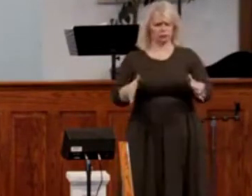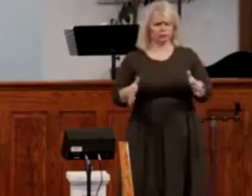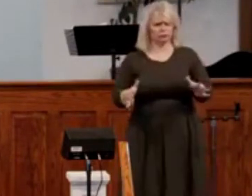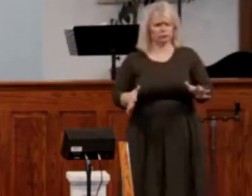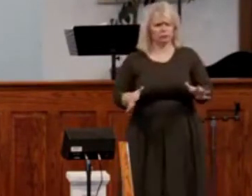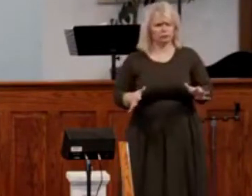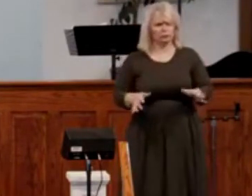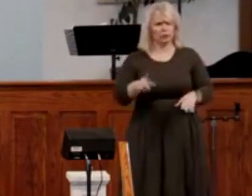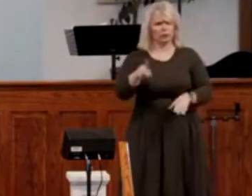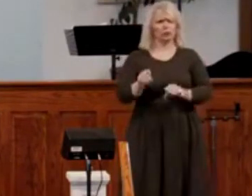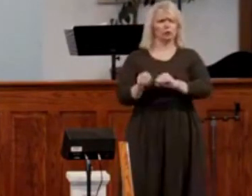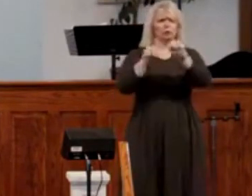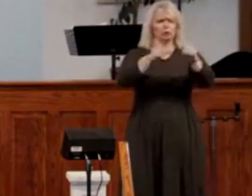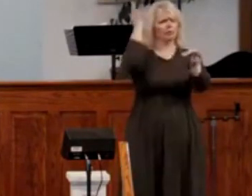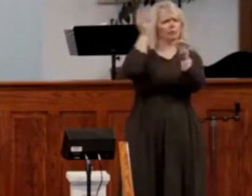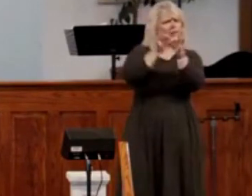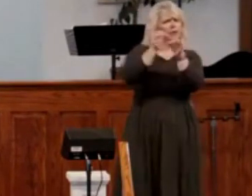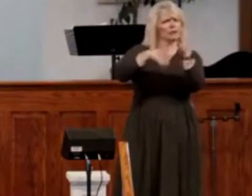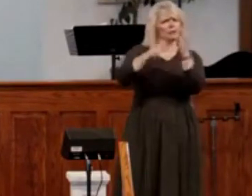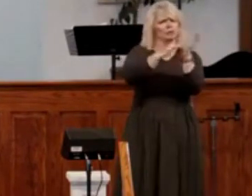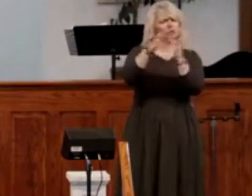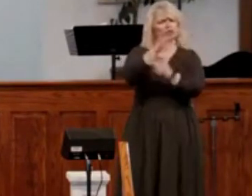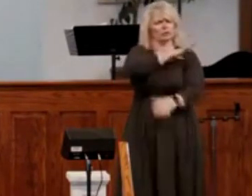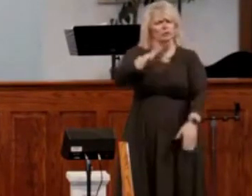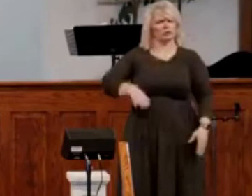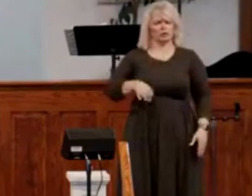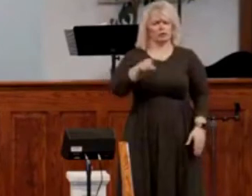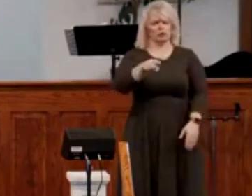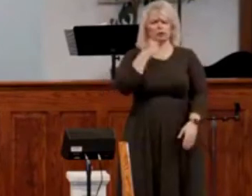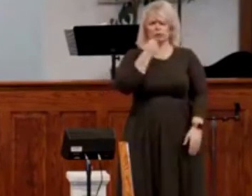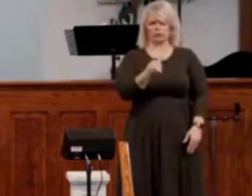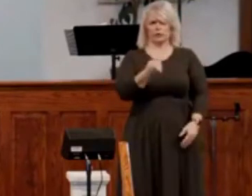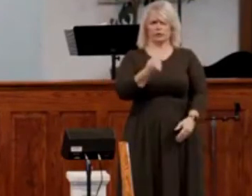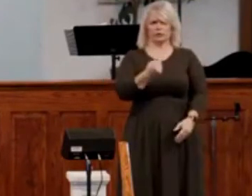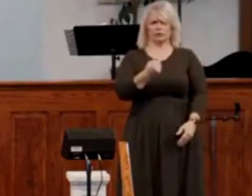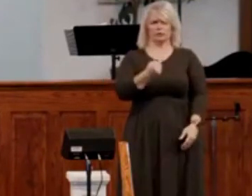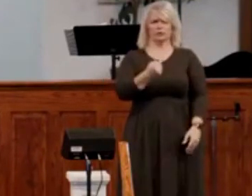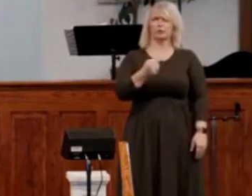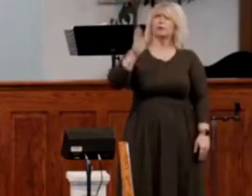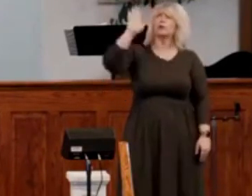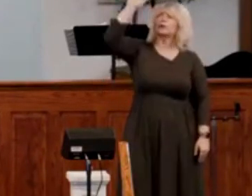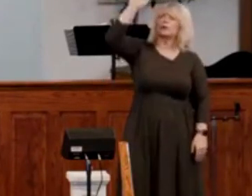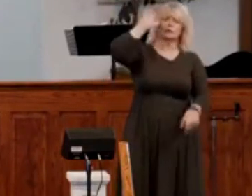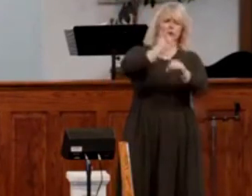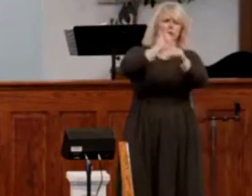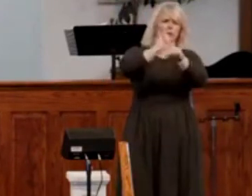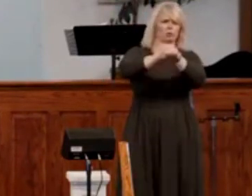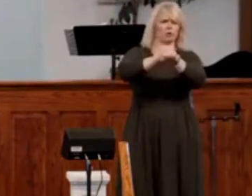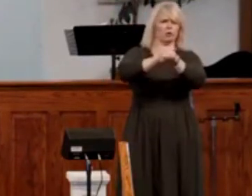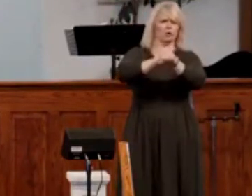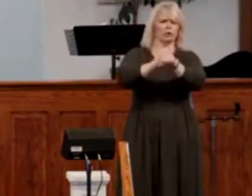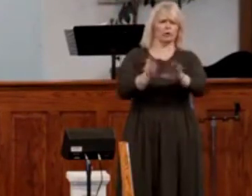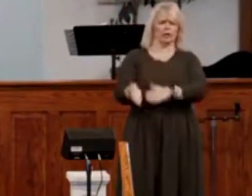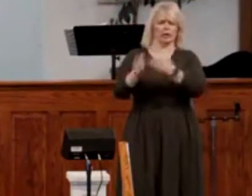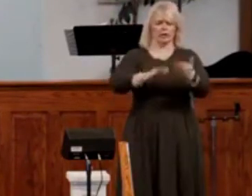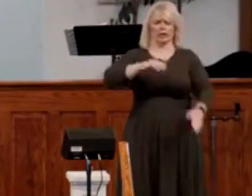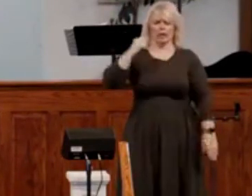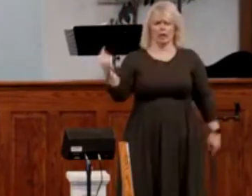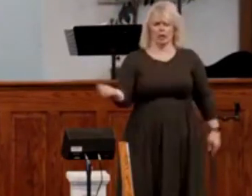Have you put your faith in Jesus Christ? Have you said, his work and his death alone